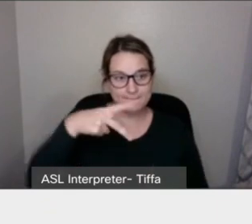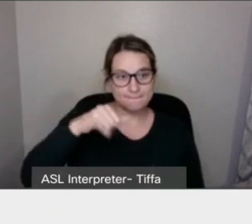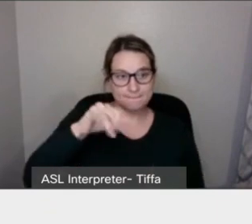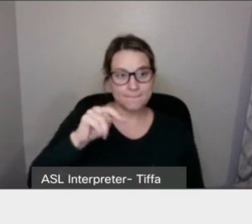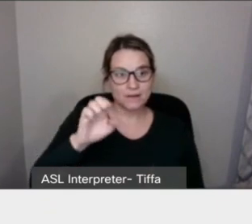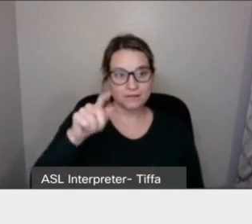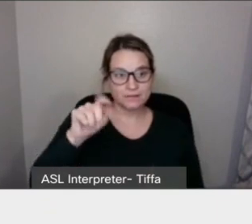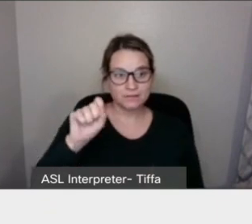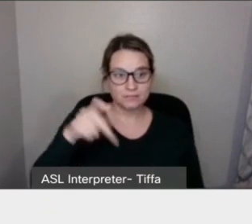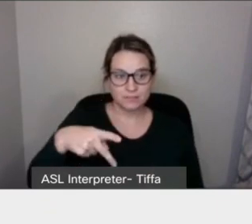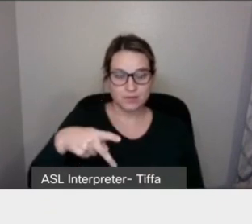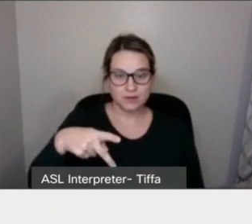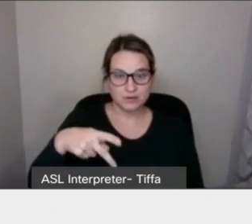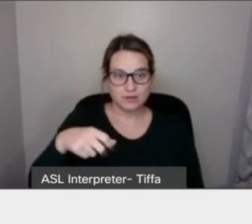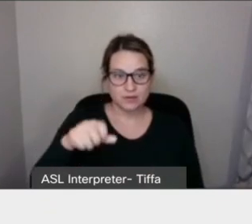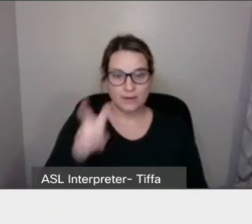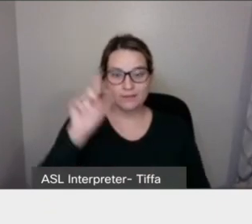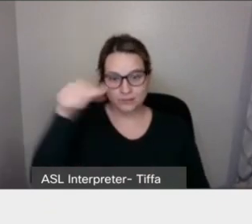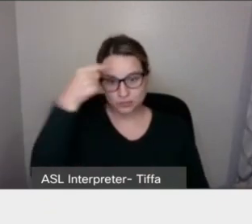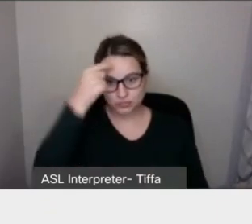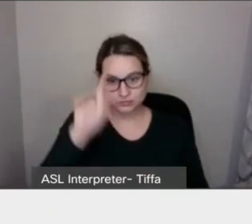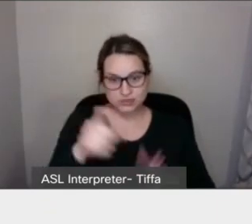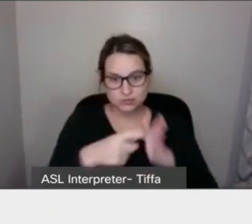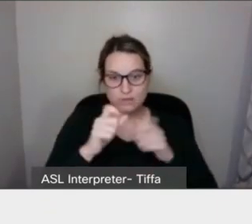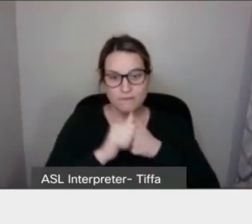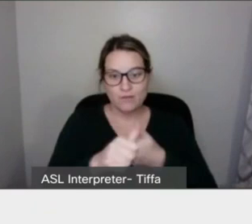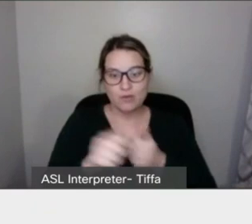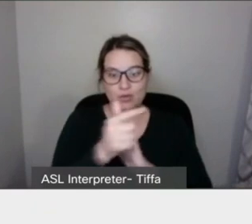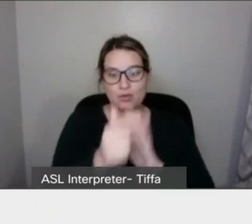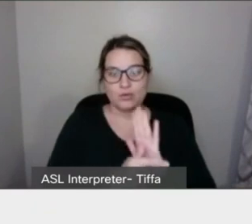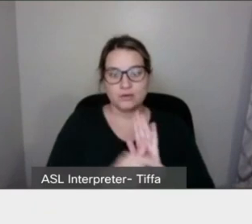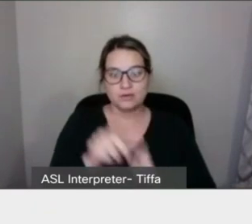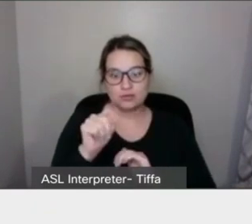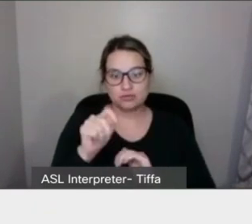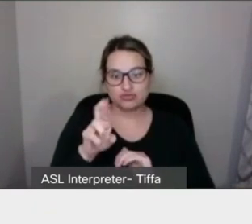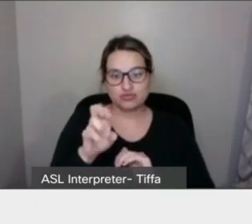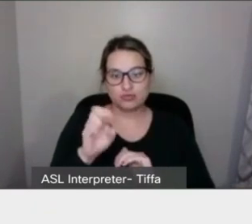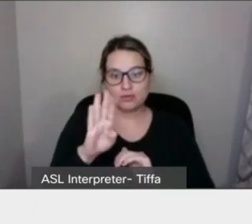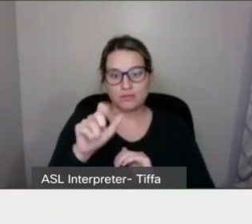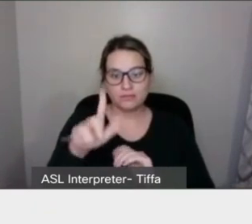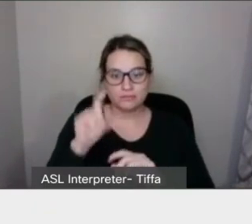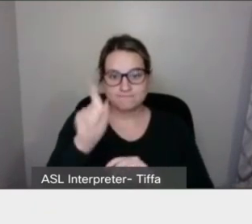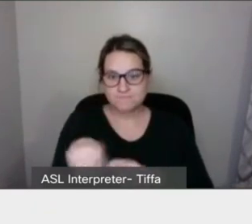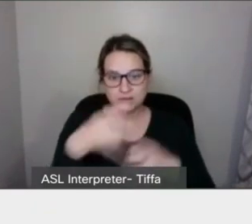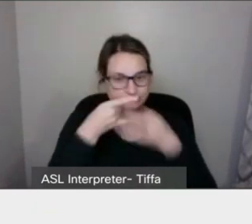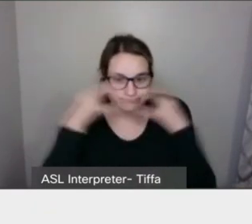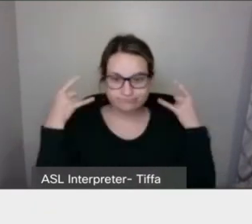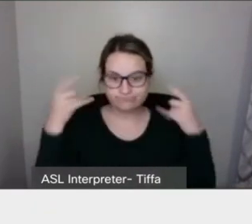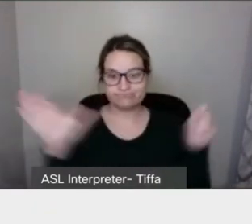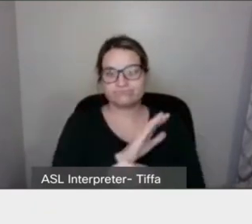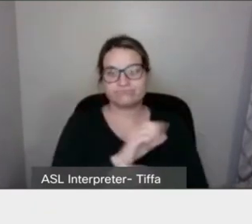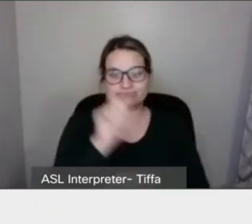of the tribal government, so you're required to follow the laws of the tribe, which includes wearing a mask at all times. That is the